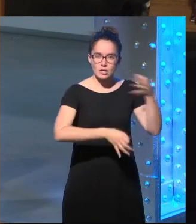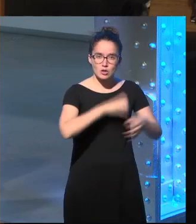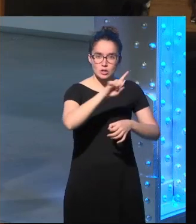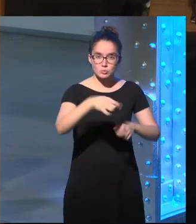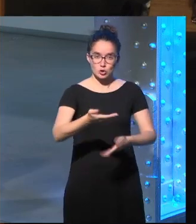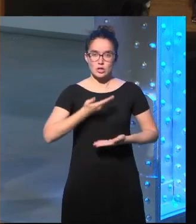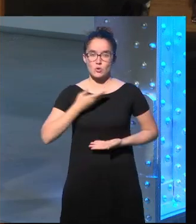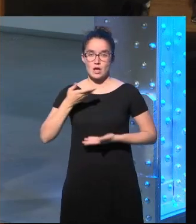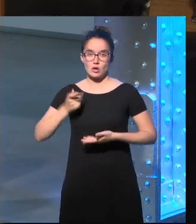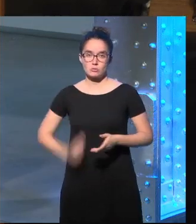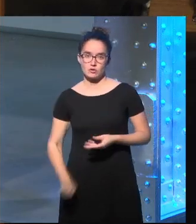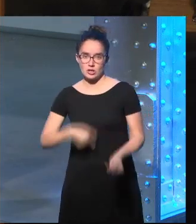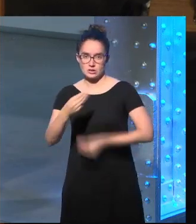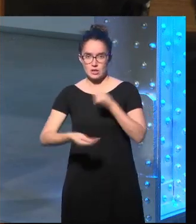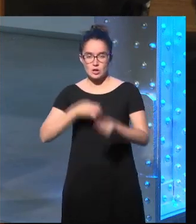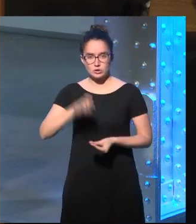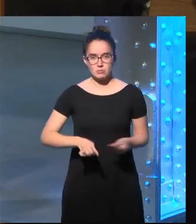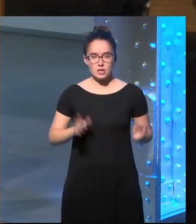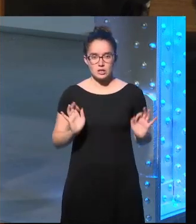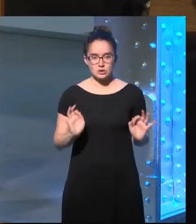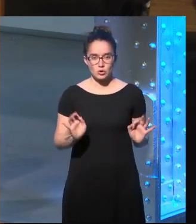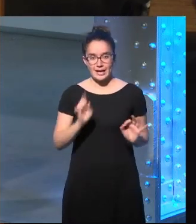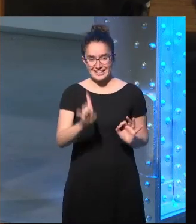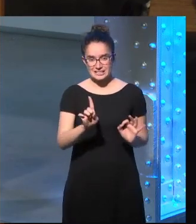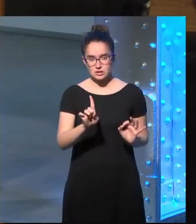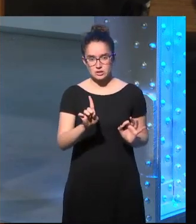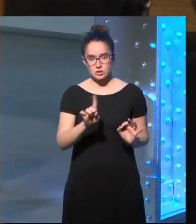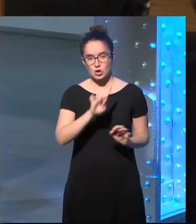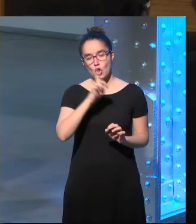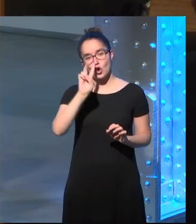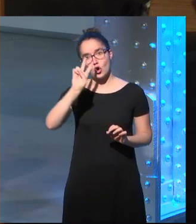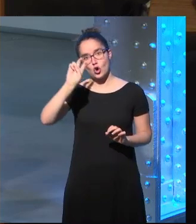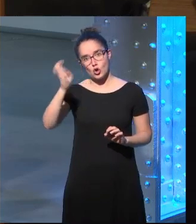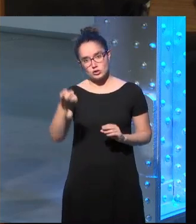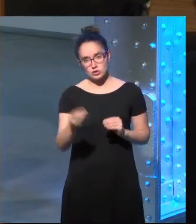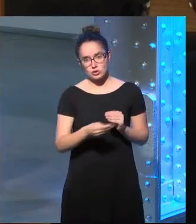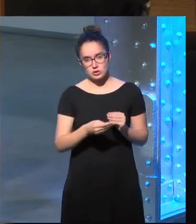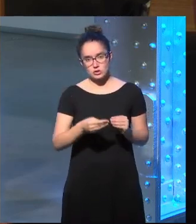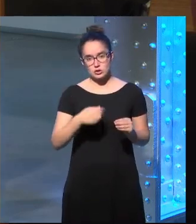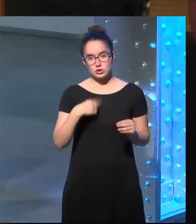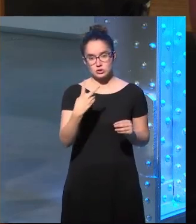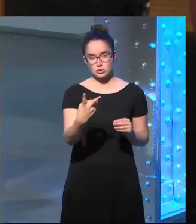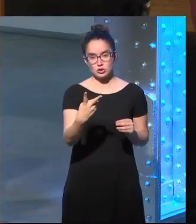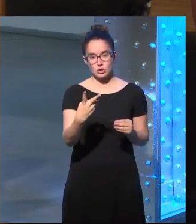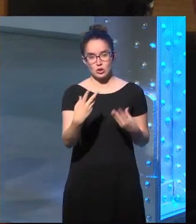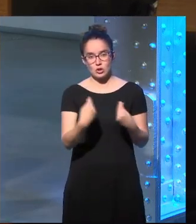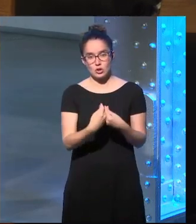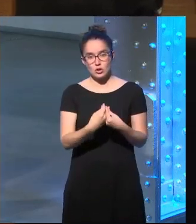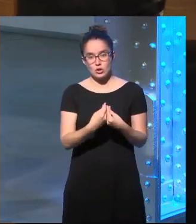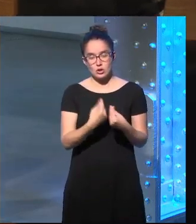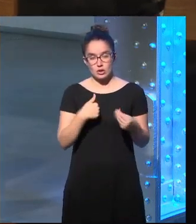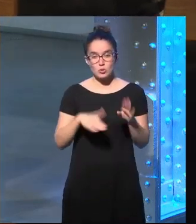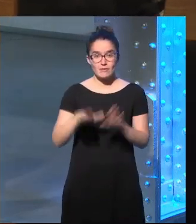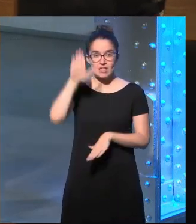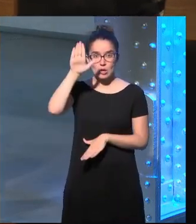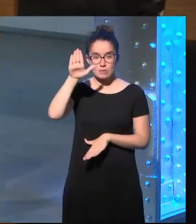facilitate it or drive businesses to start digitalizing themselves. Also,